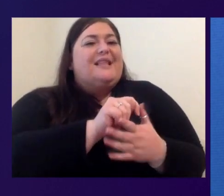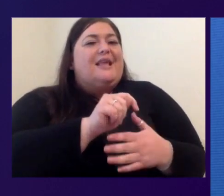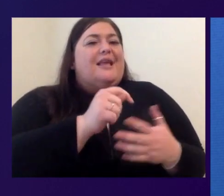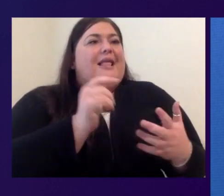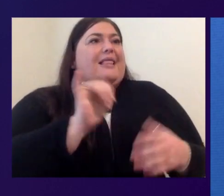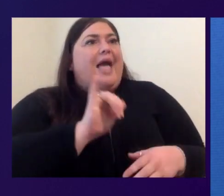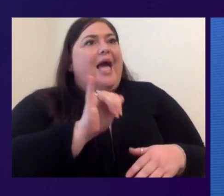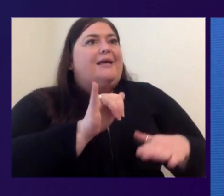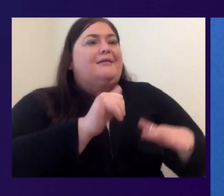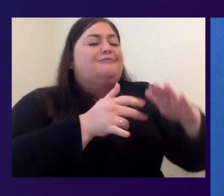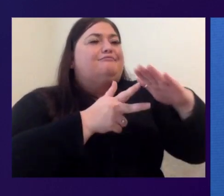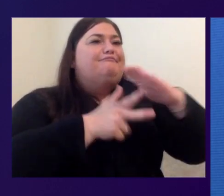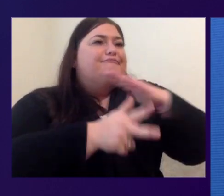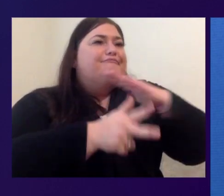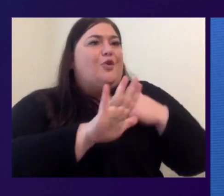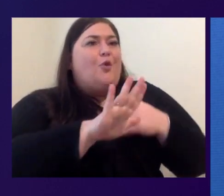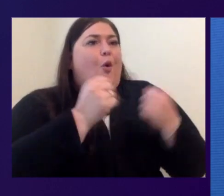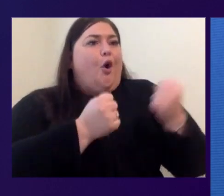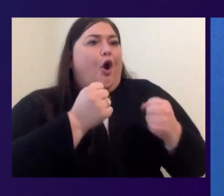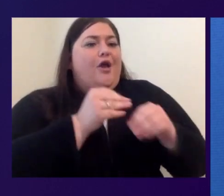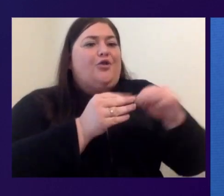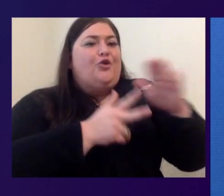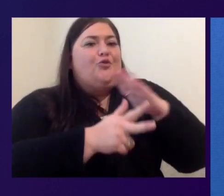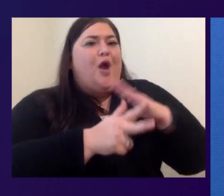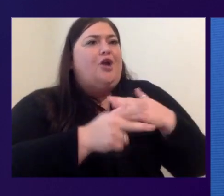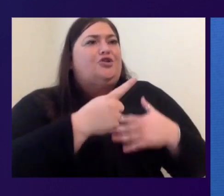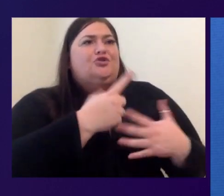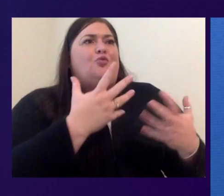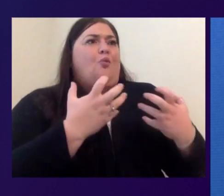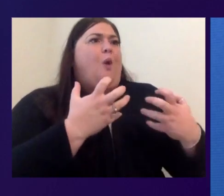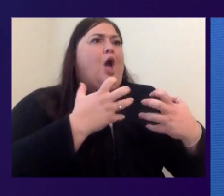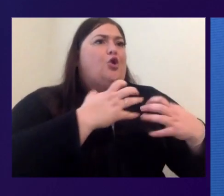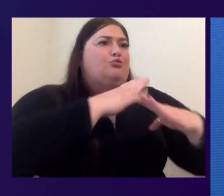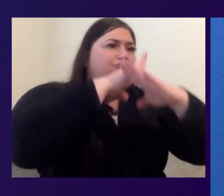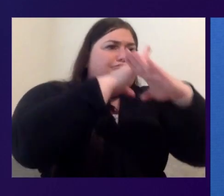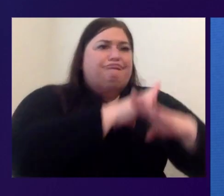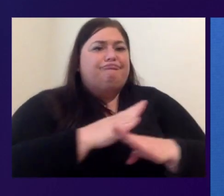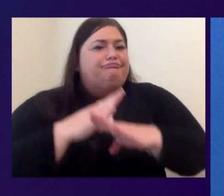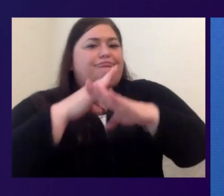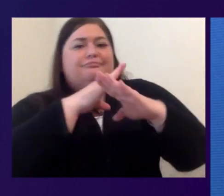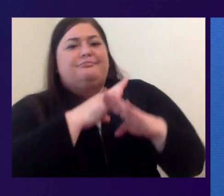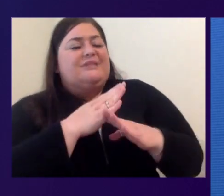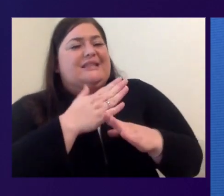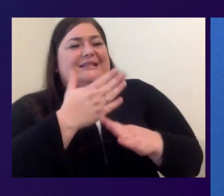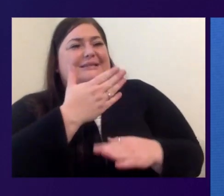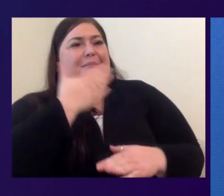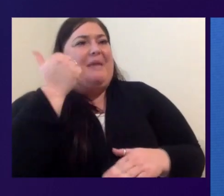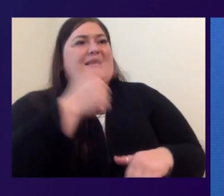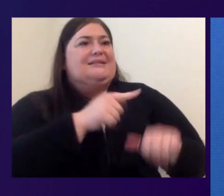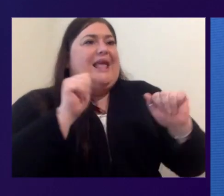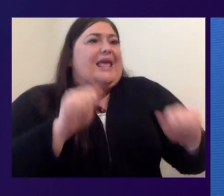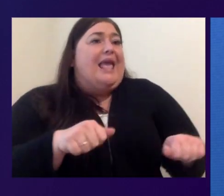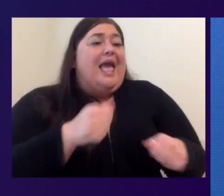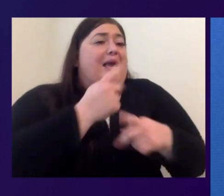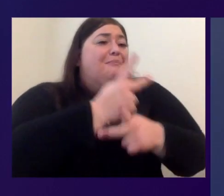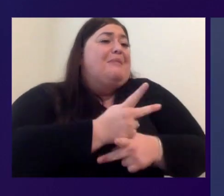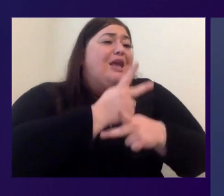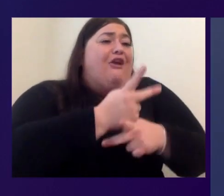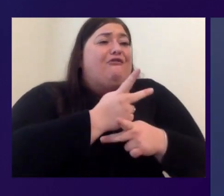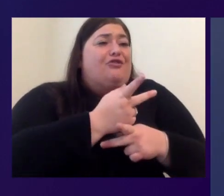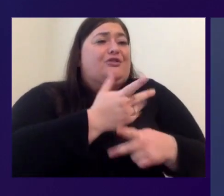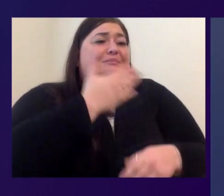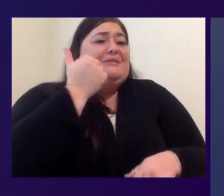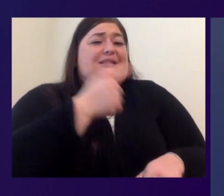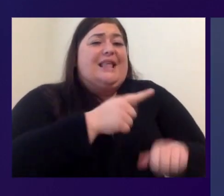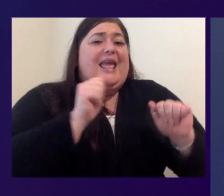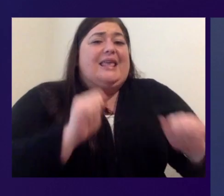every solution, every tool they can throw at security. They want to just be as robust and proactive and careful as they possibly can. The built-in